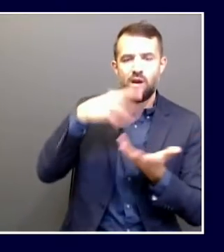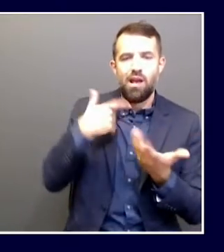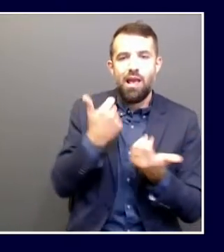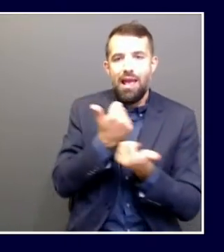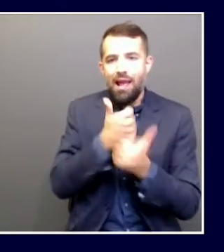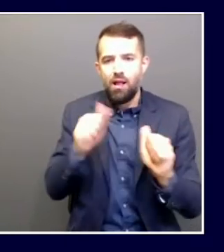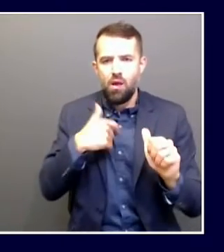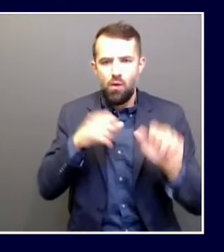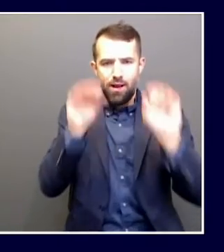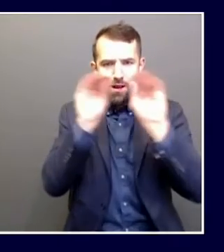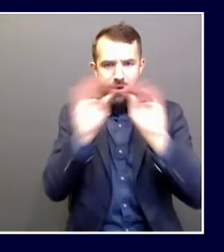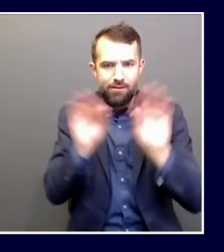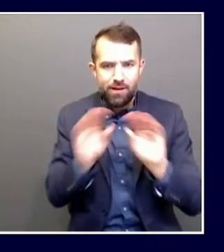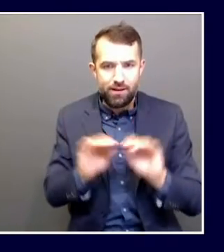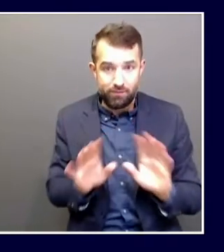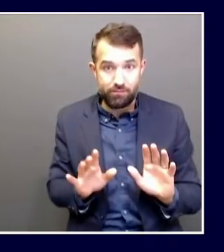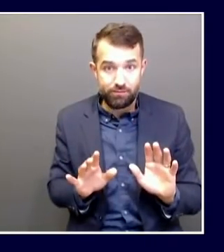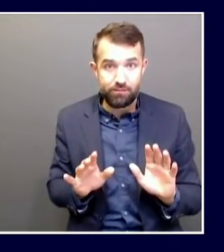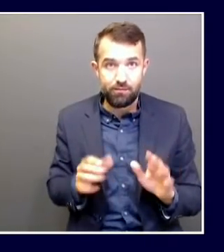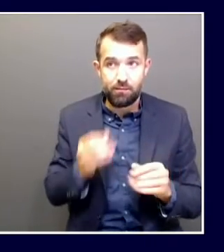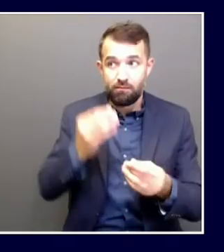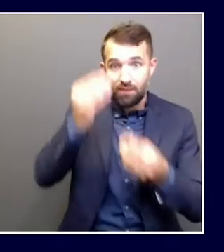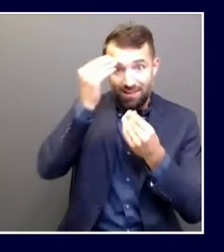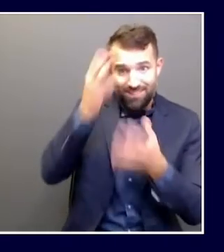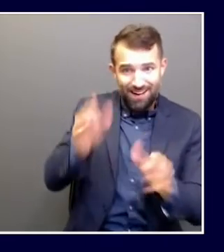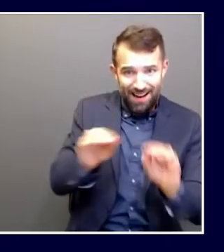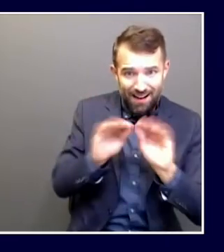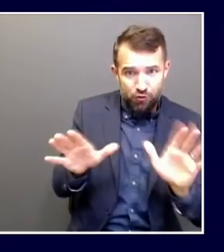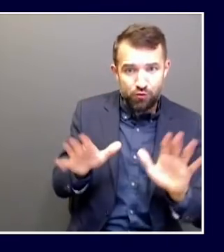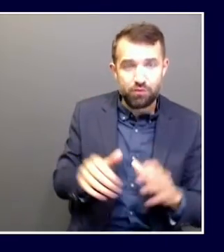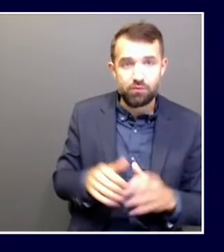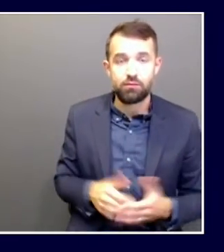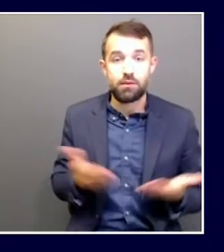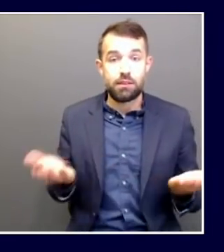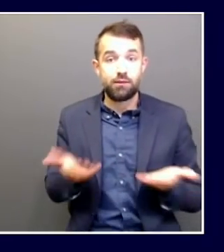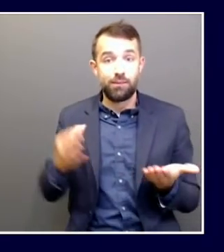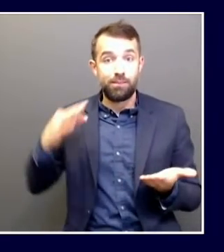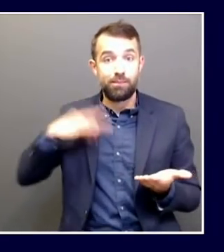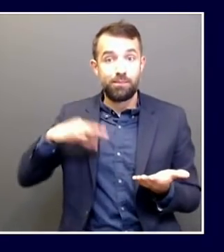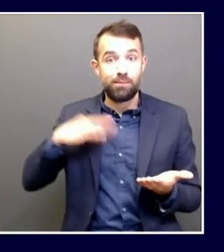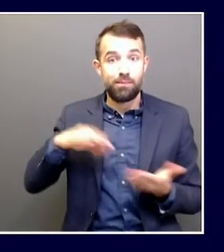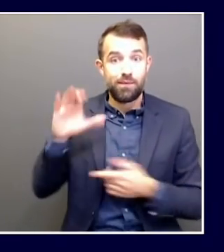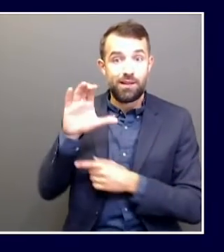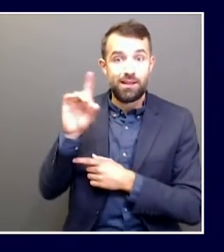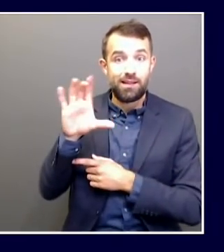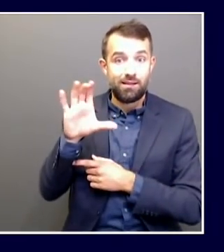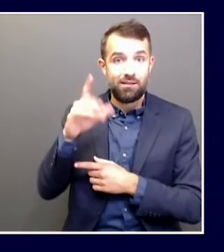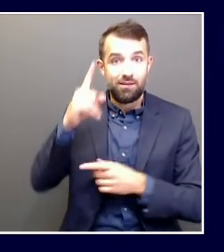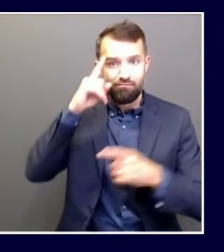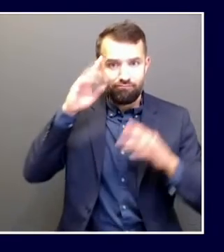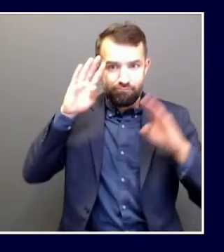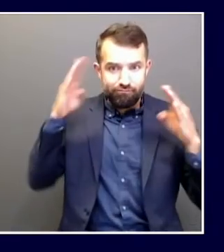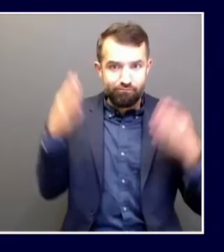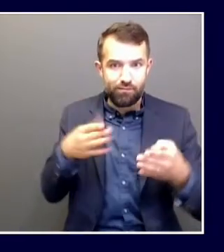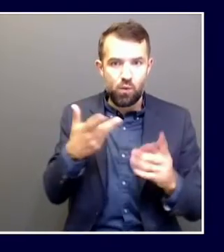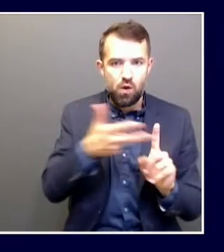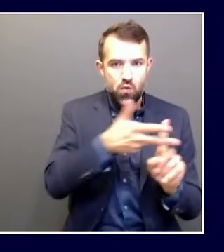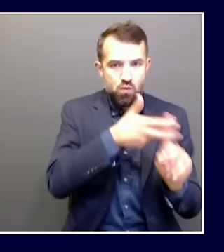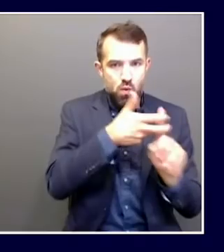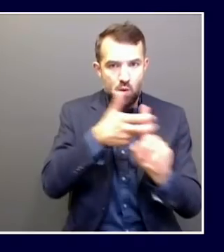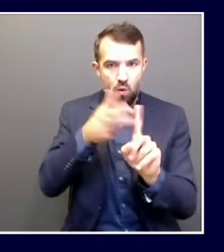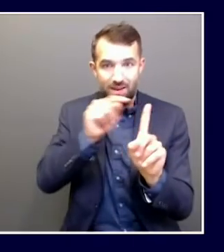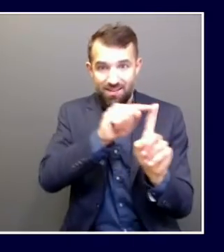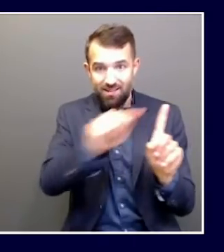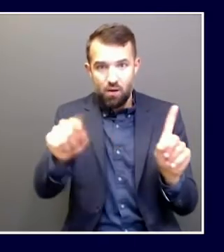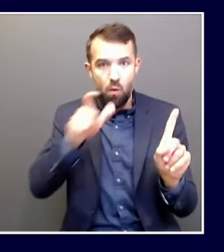on first doses. We're really focused on getting folks who haven't yet been vaccinated, getting them in line, getting them